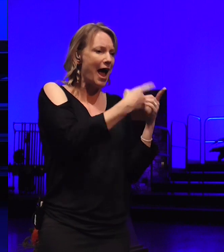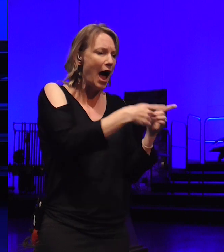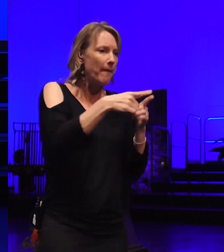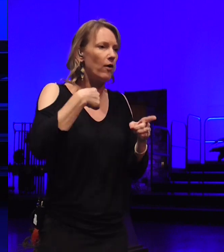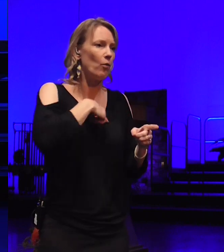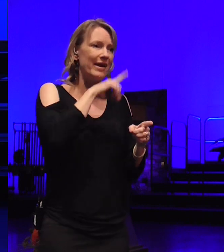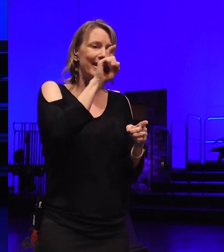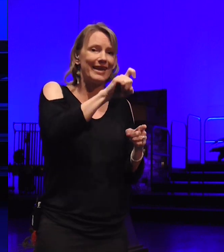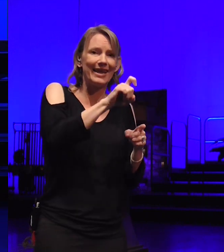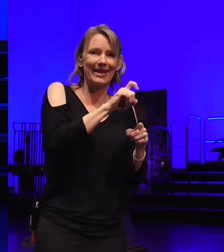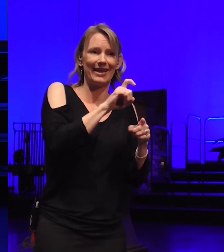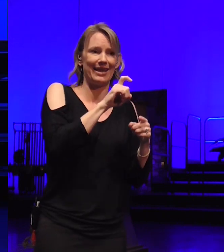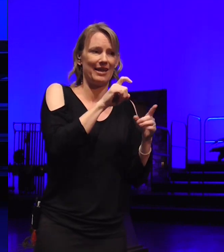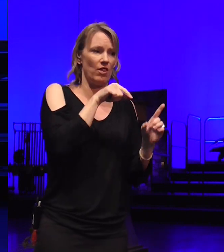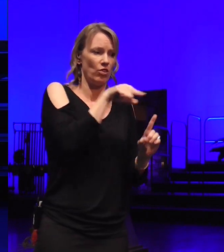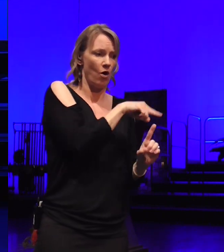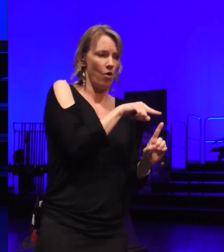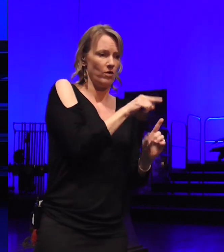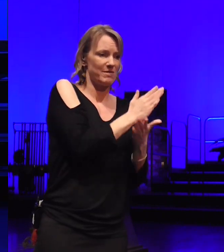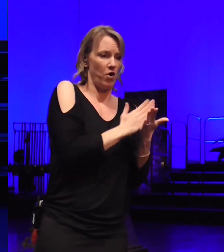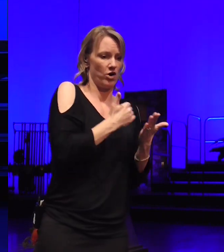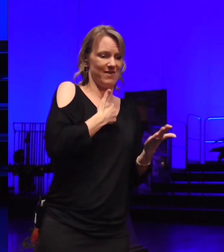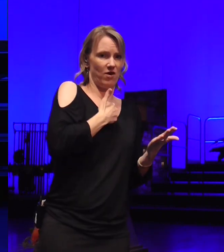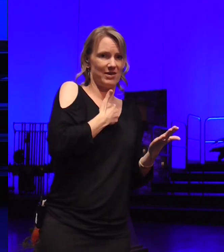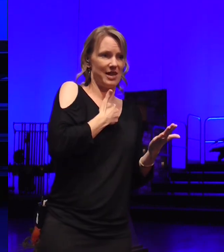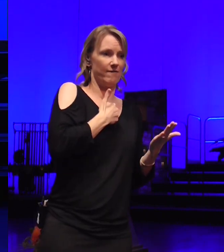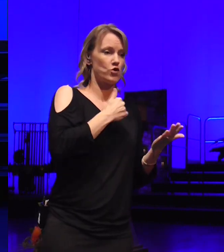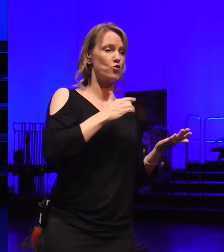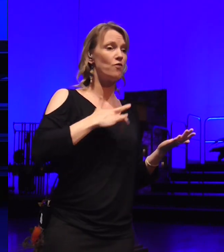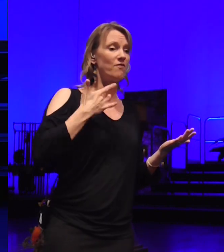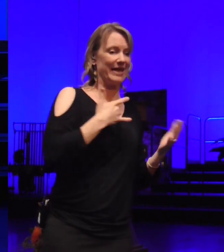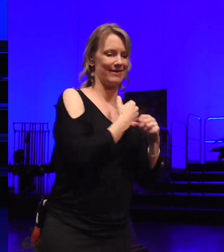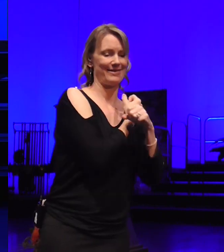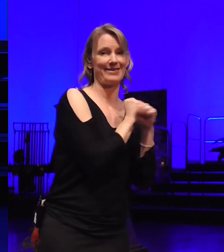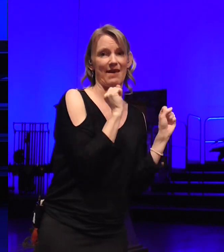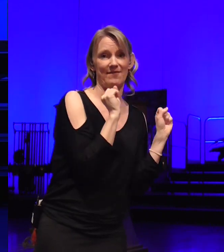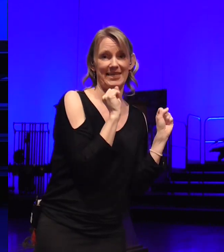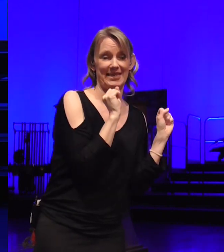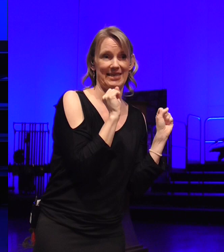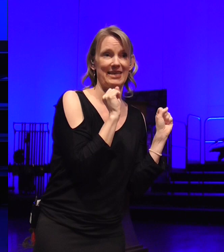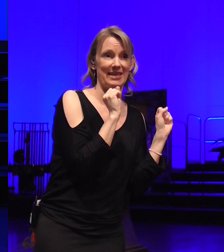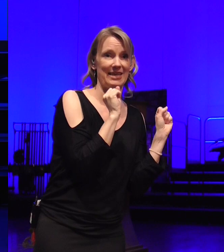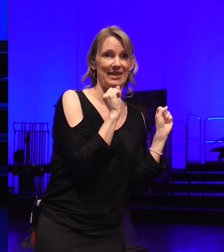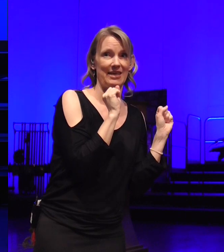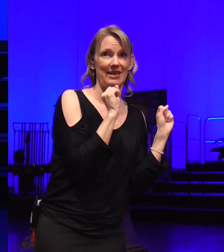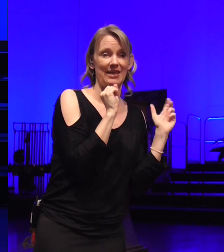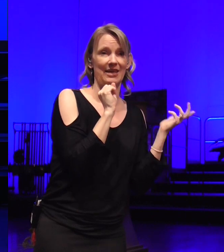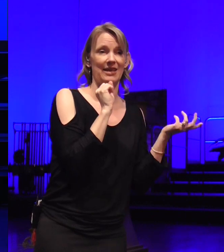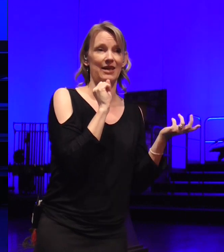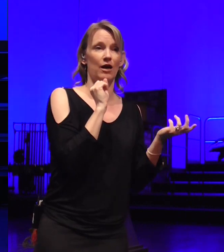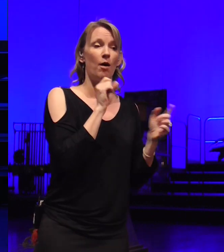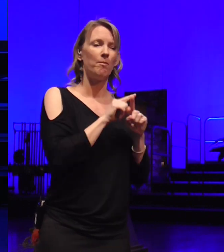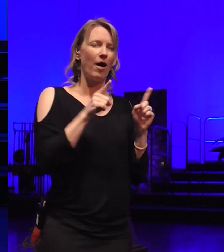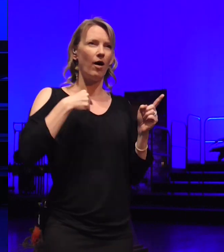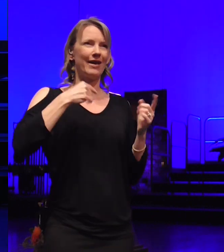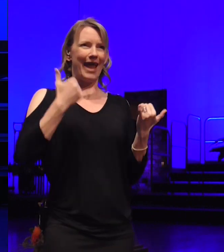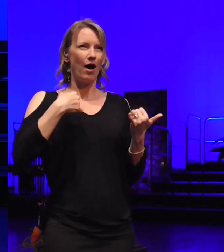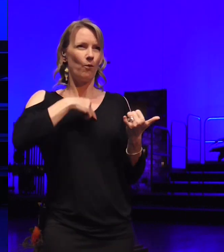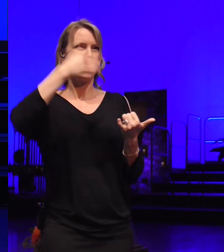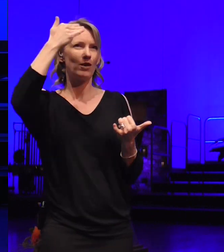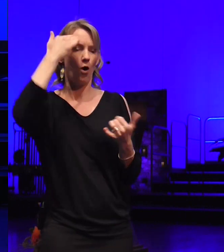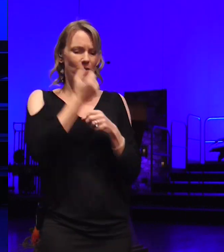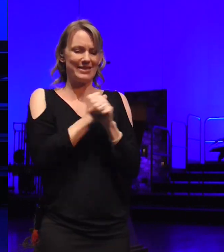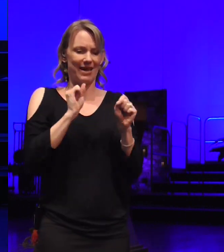on, and we needed those parts in order to feel that sense of safety, which now we've just discussed is coming from within.